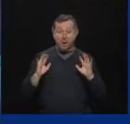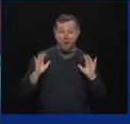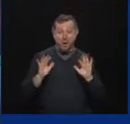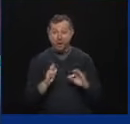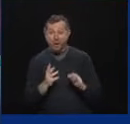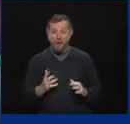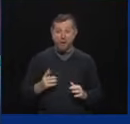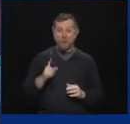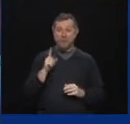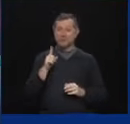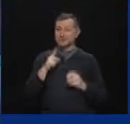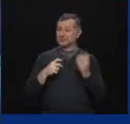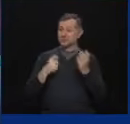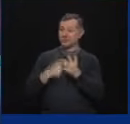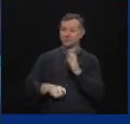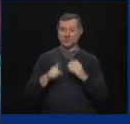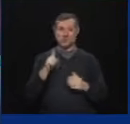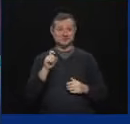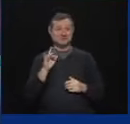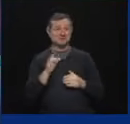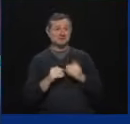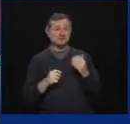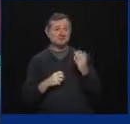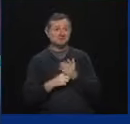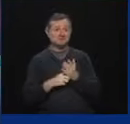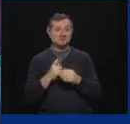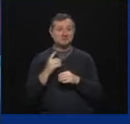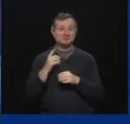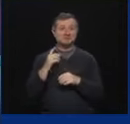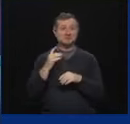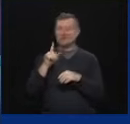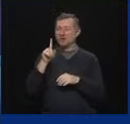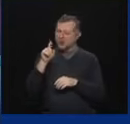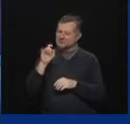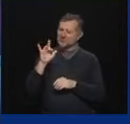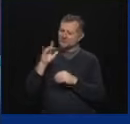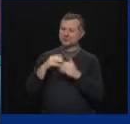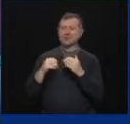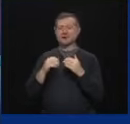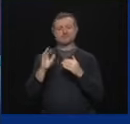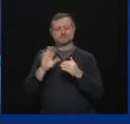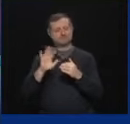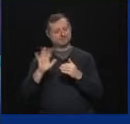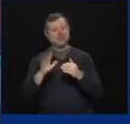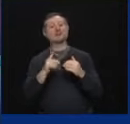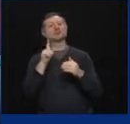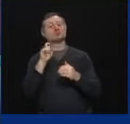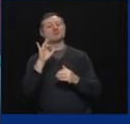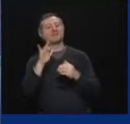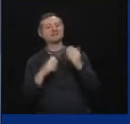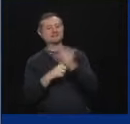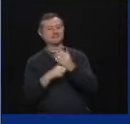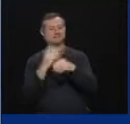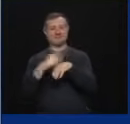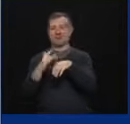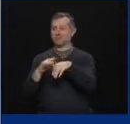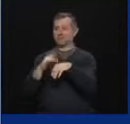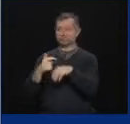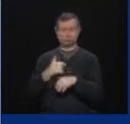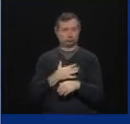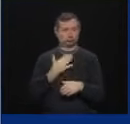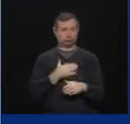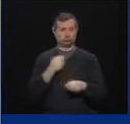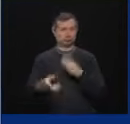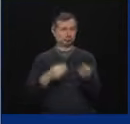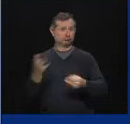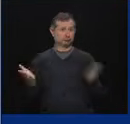tickets to come to the Governor's Ball, which is a big, big concert, a lot of excitement around that in the city. So there's the details on